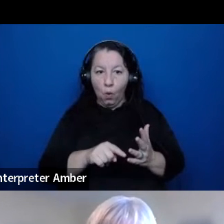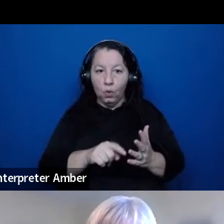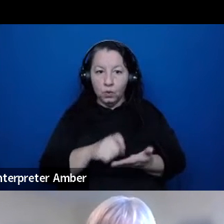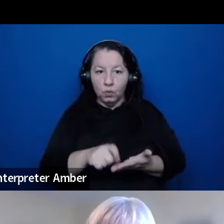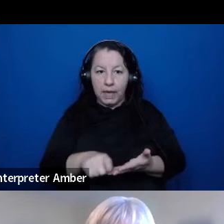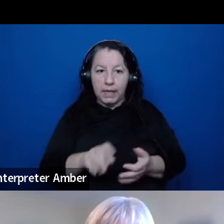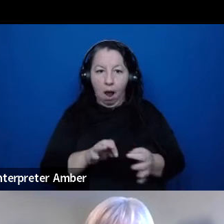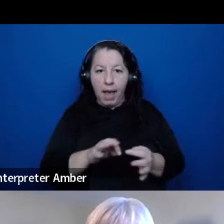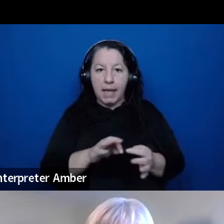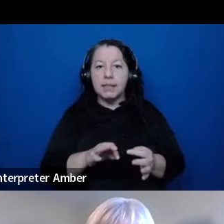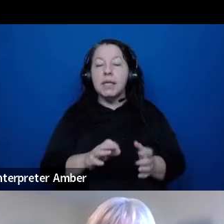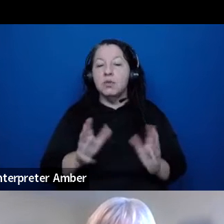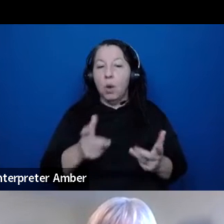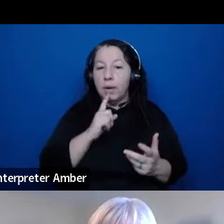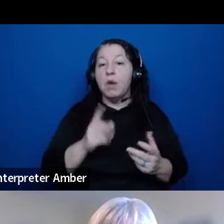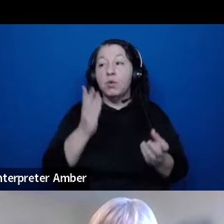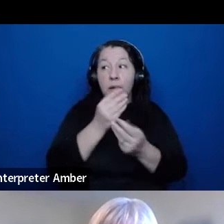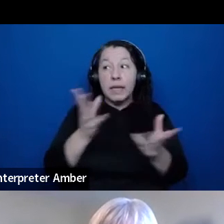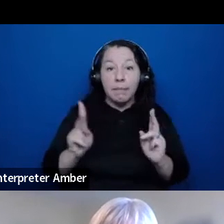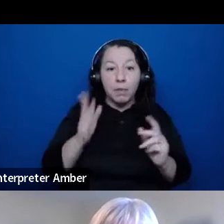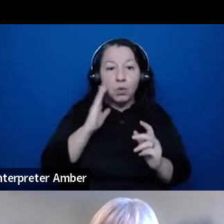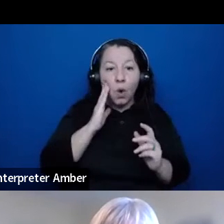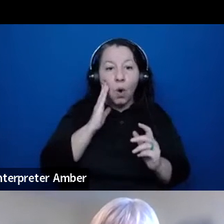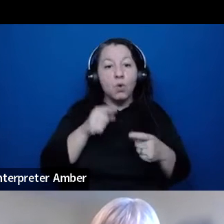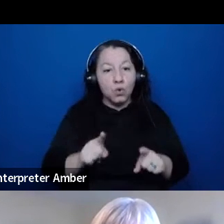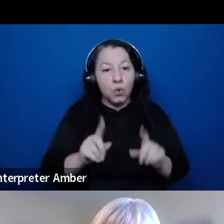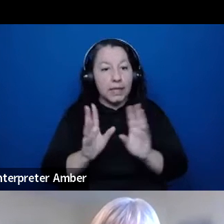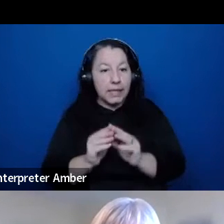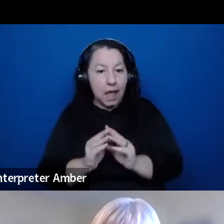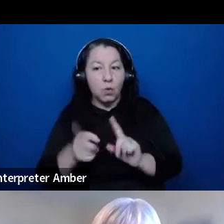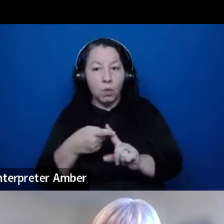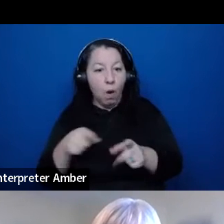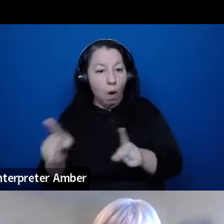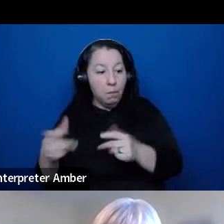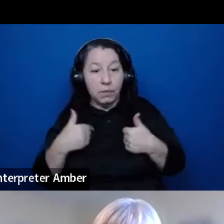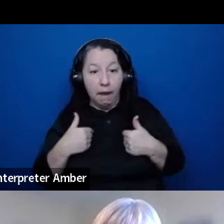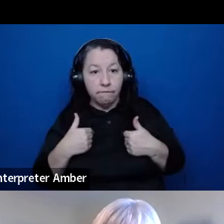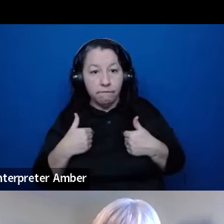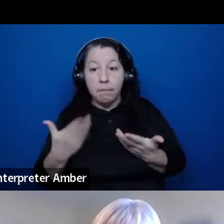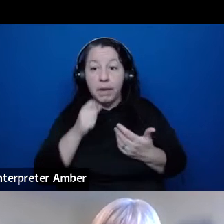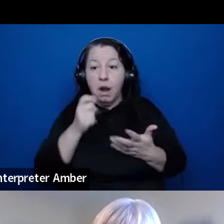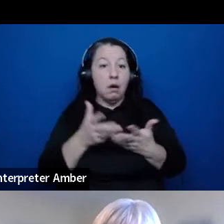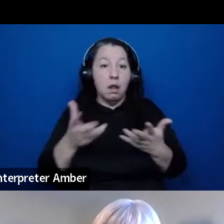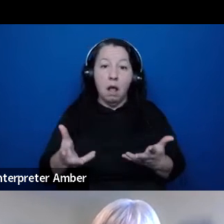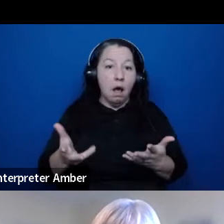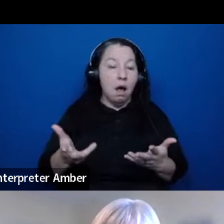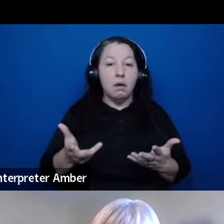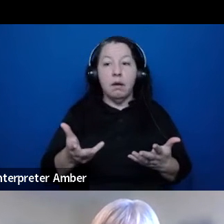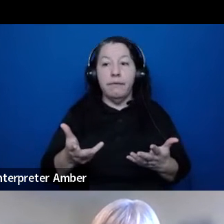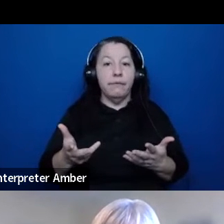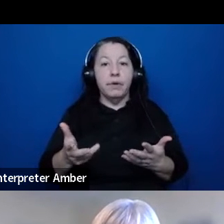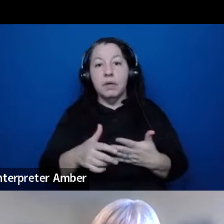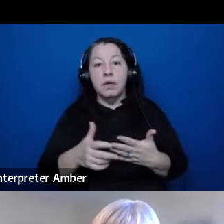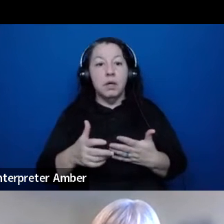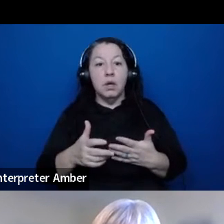let people know during session when those opportunities arise. There may not be a lot of lead time, but at least have that opportunity